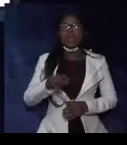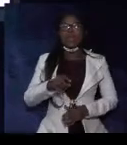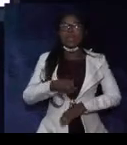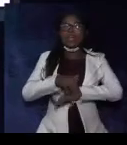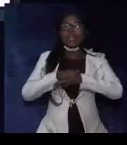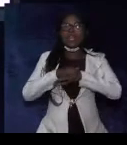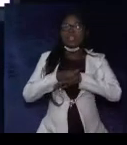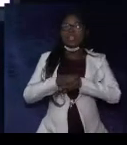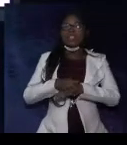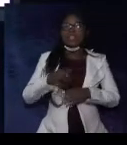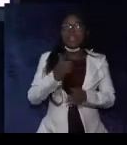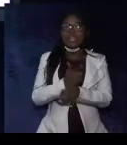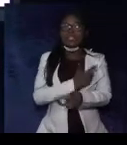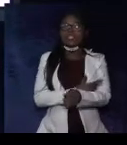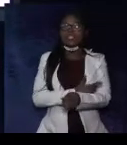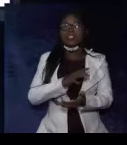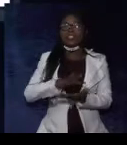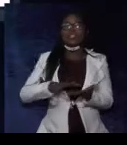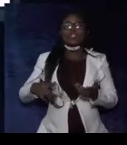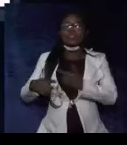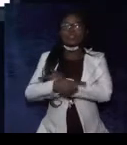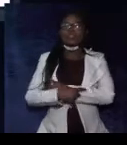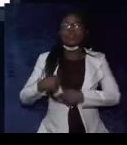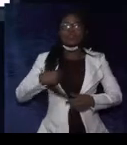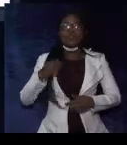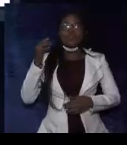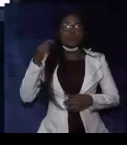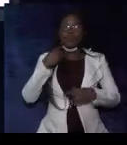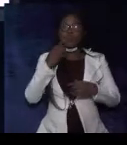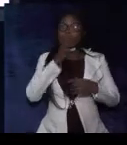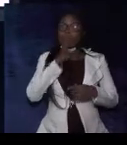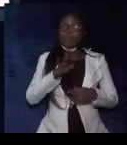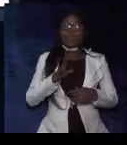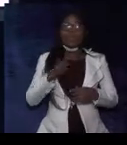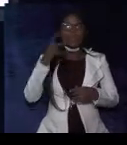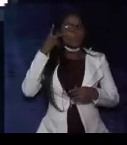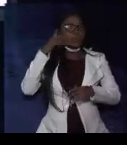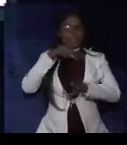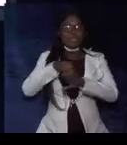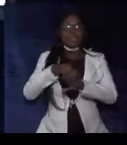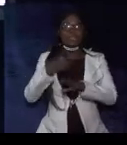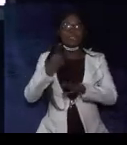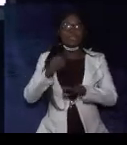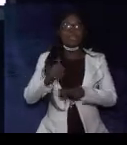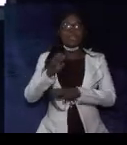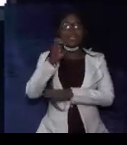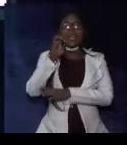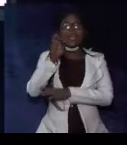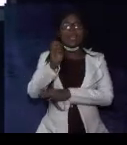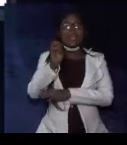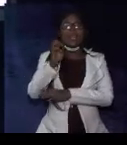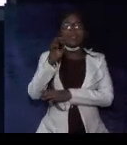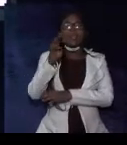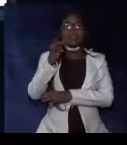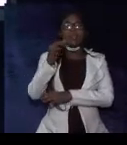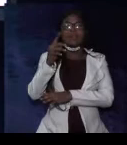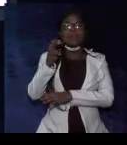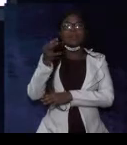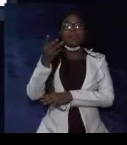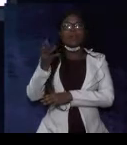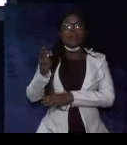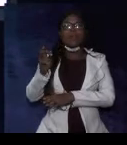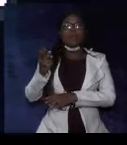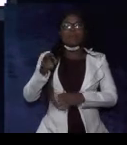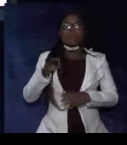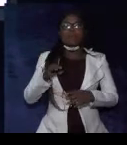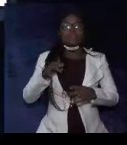In our English studies lesson today, we will be looking at elements of a story. Yes, story.